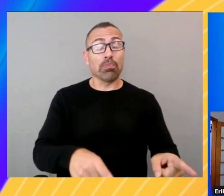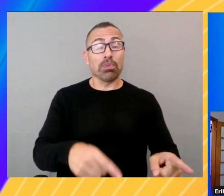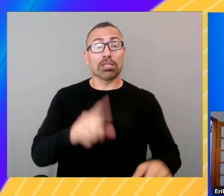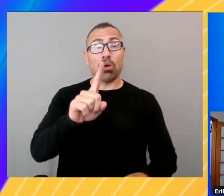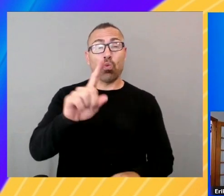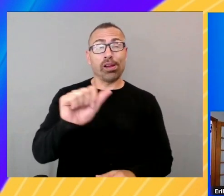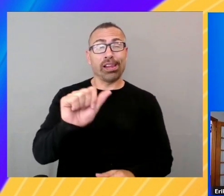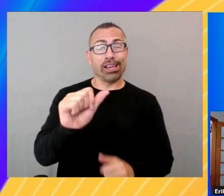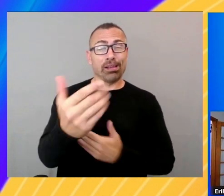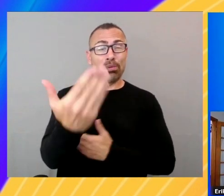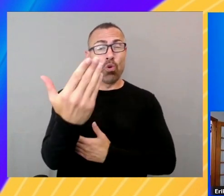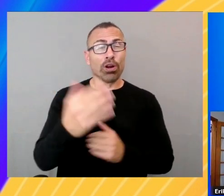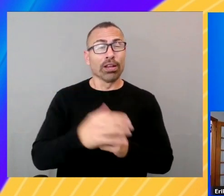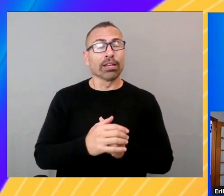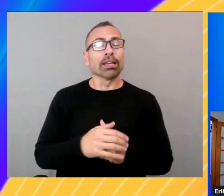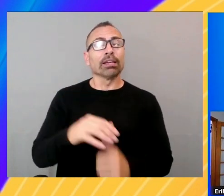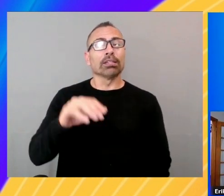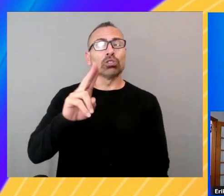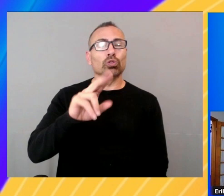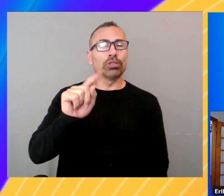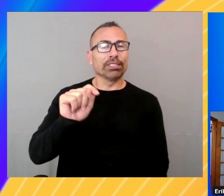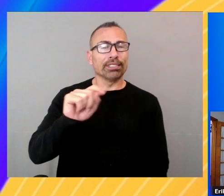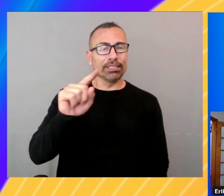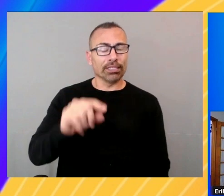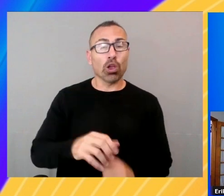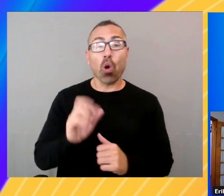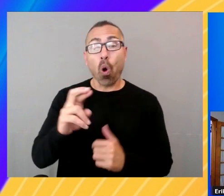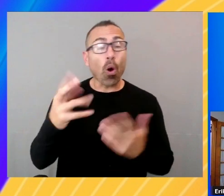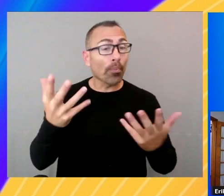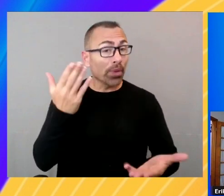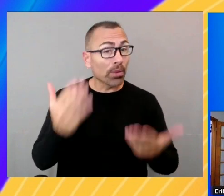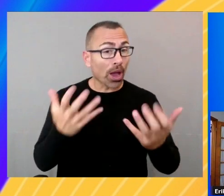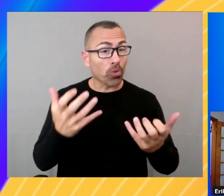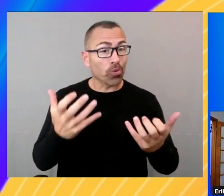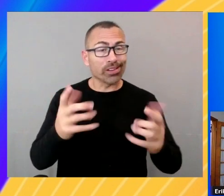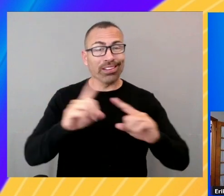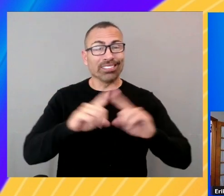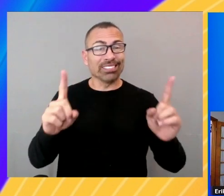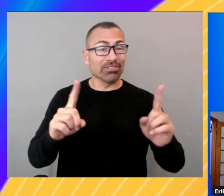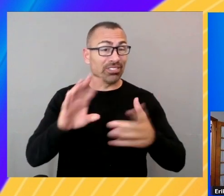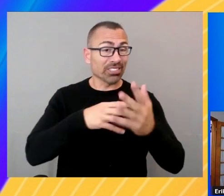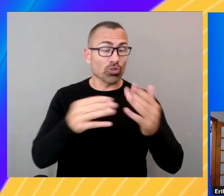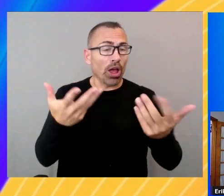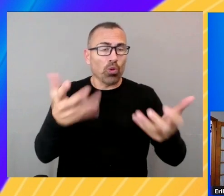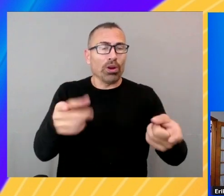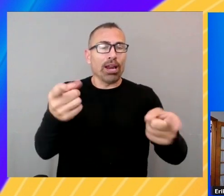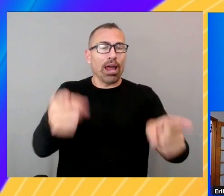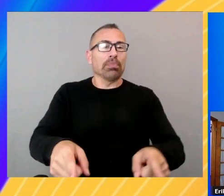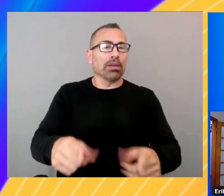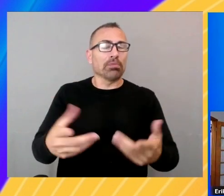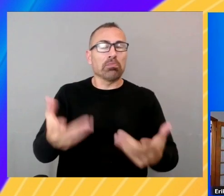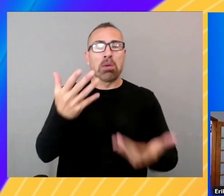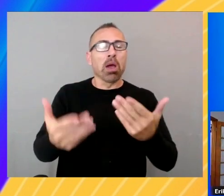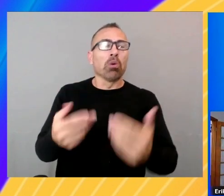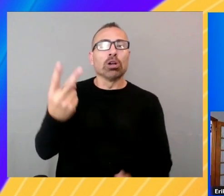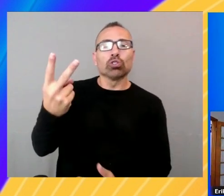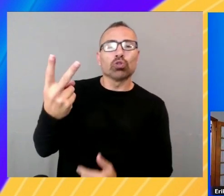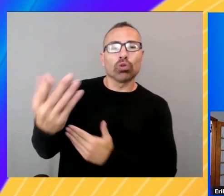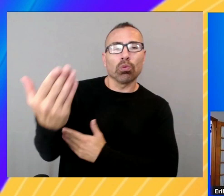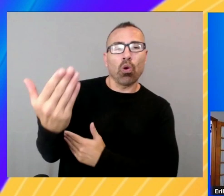side, maybe I want to provide a differing schedule than 2 a.m. on Sundays. So in here, I can fill out my cron